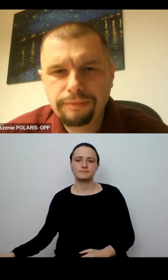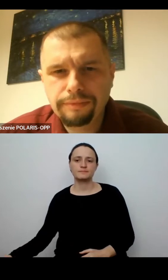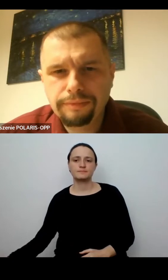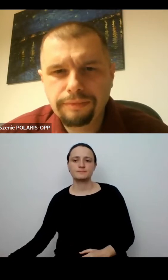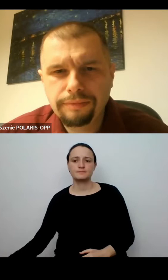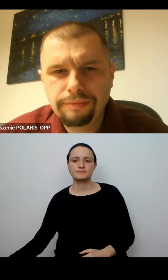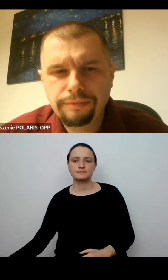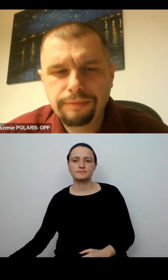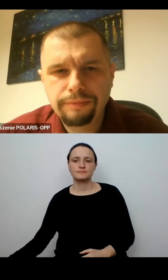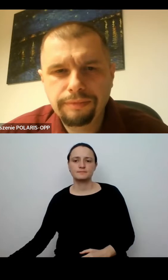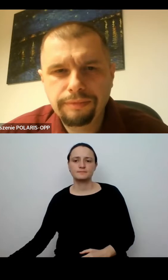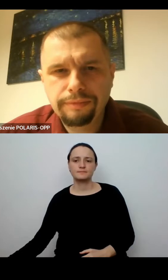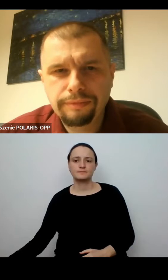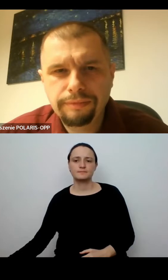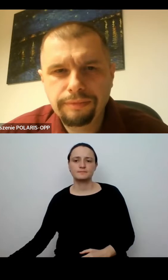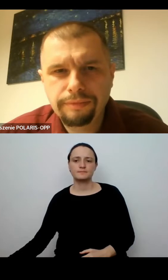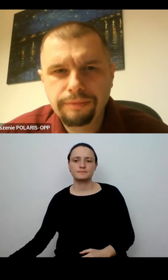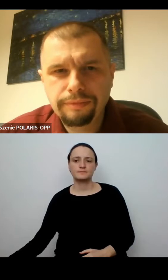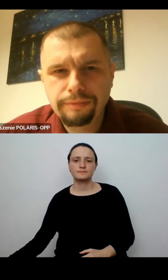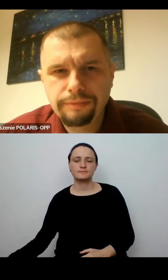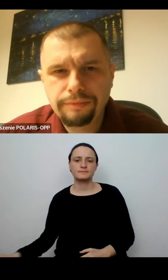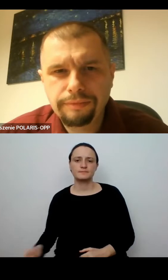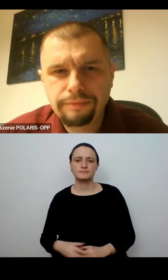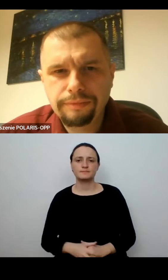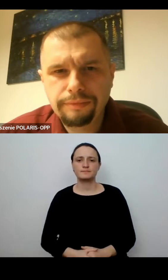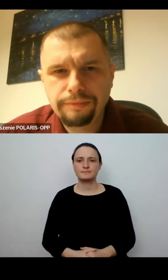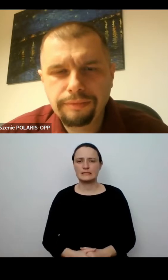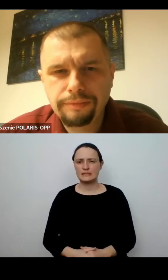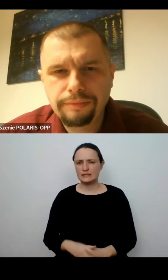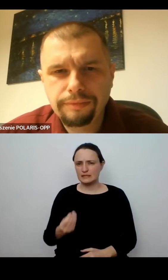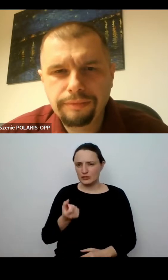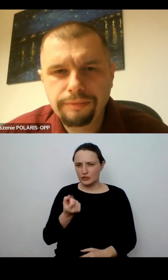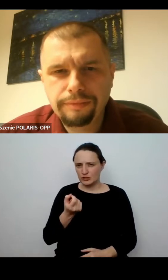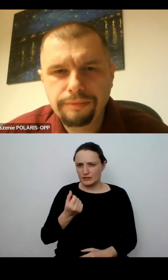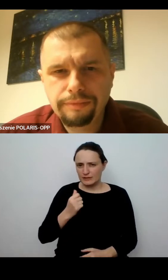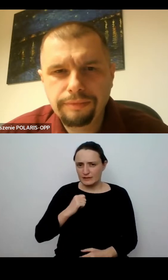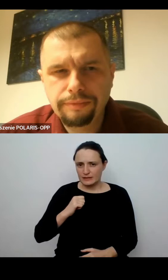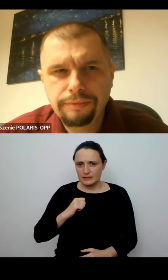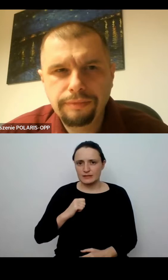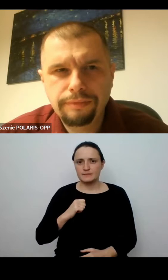Just minimize. Okay, you have to close it because it minimized and